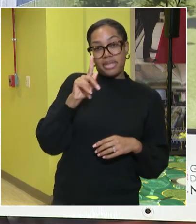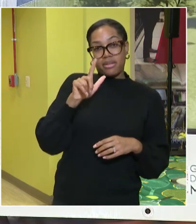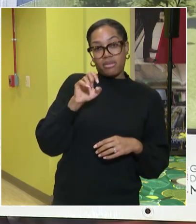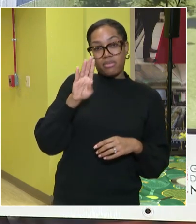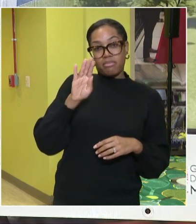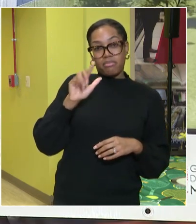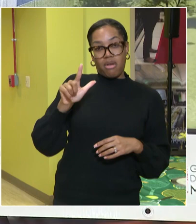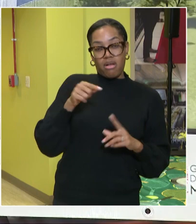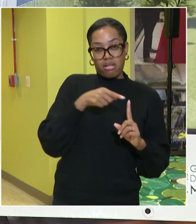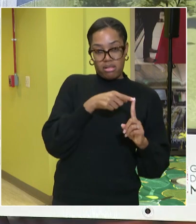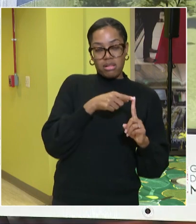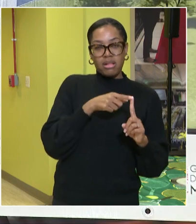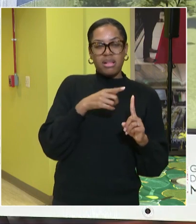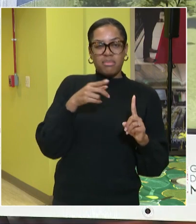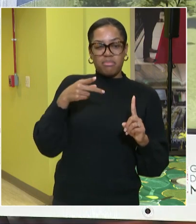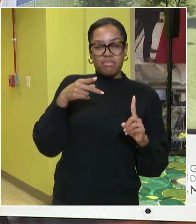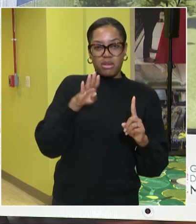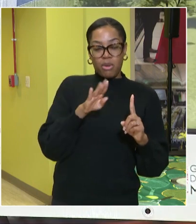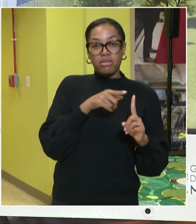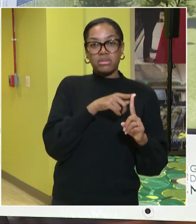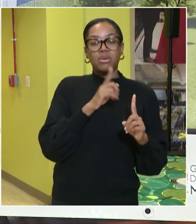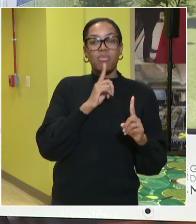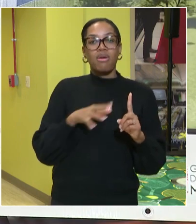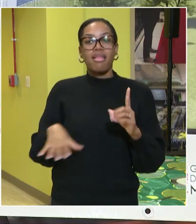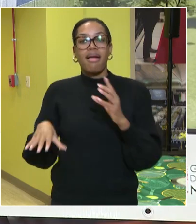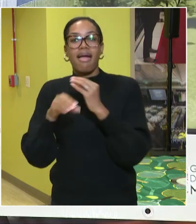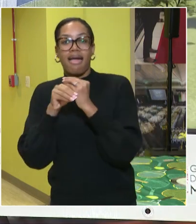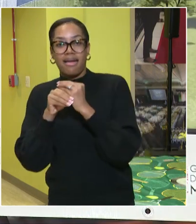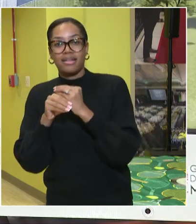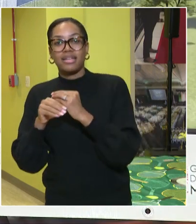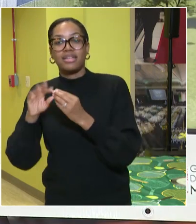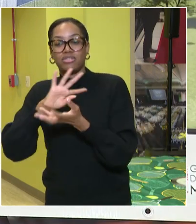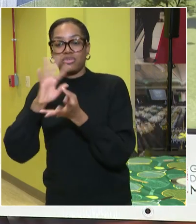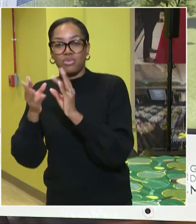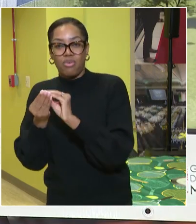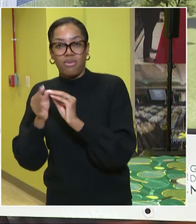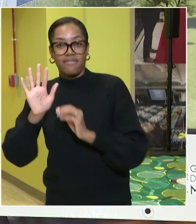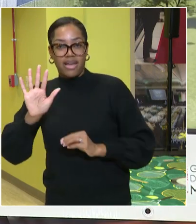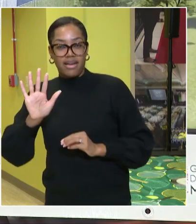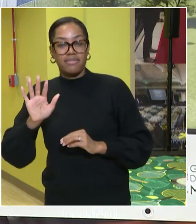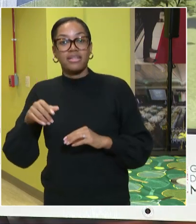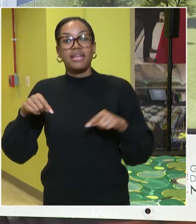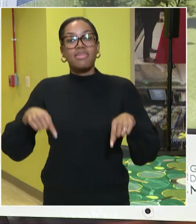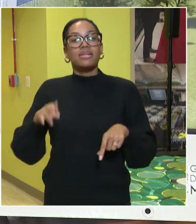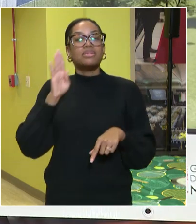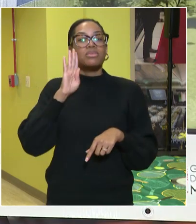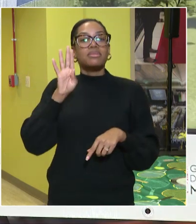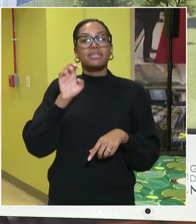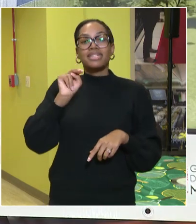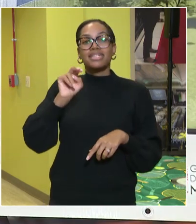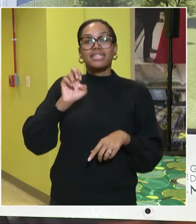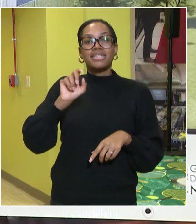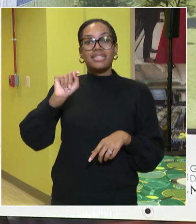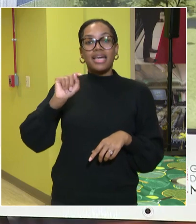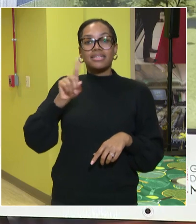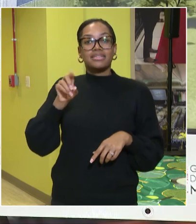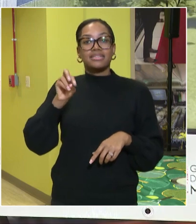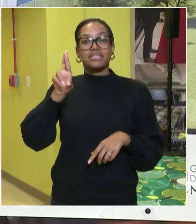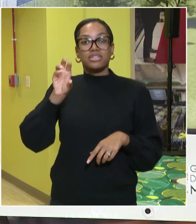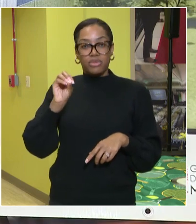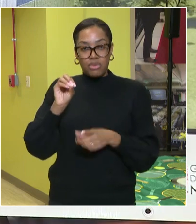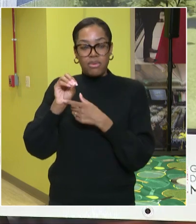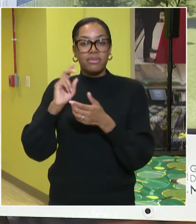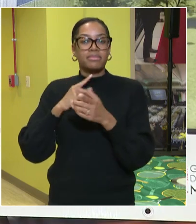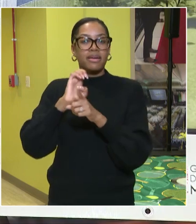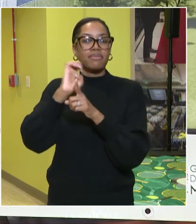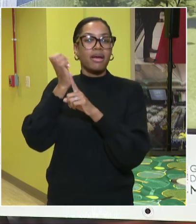of the campus through a connector bridge. And I'm really excited. This will be a net zero facility, right? So it underscores the mayor's commitment to environmental